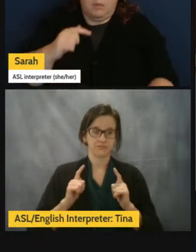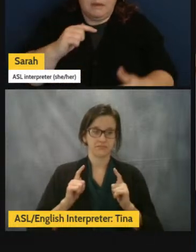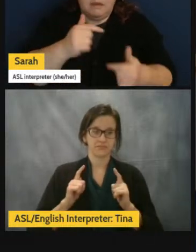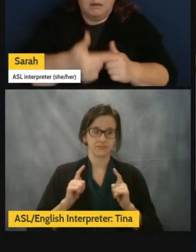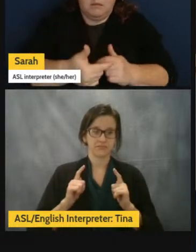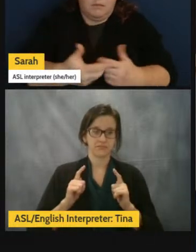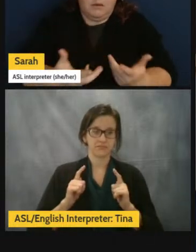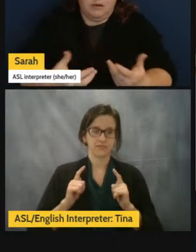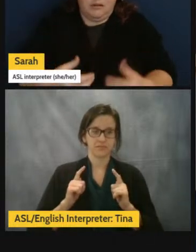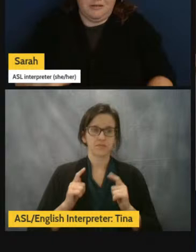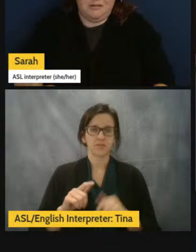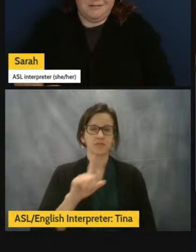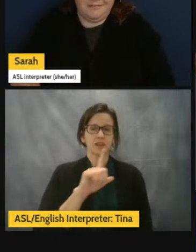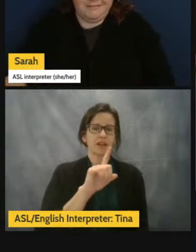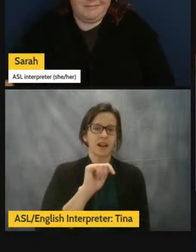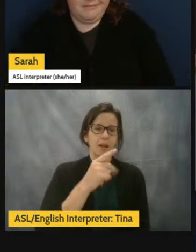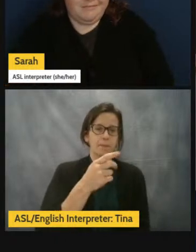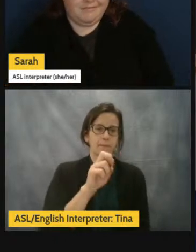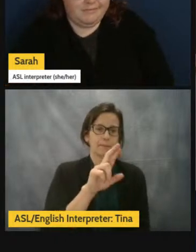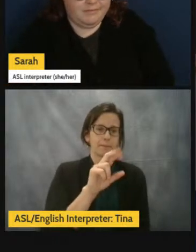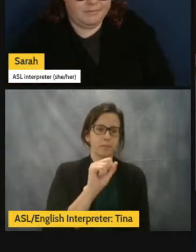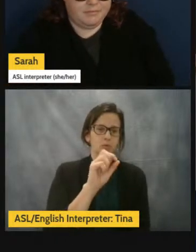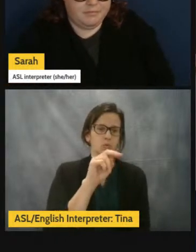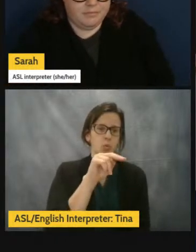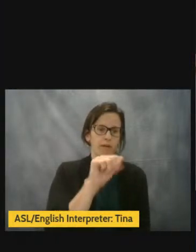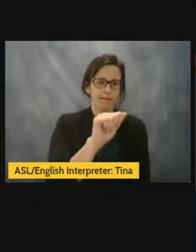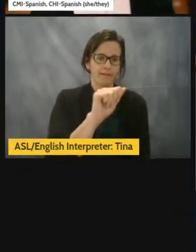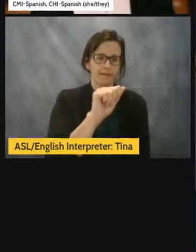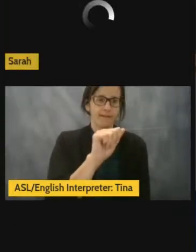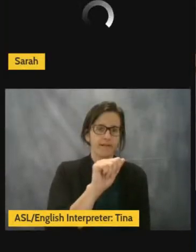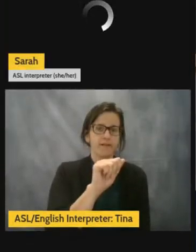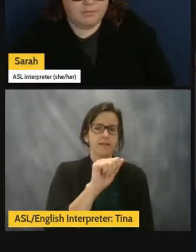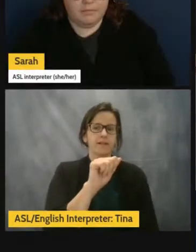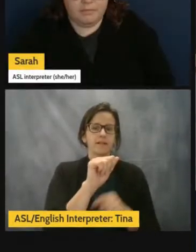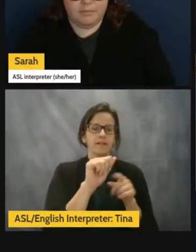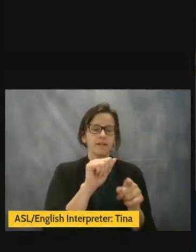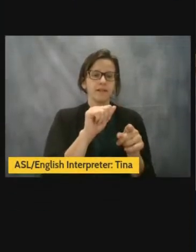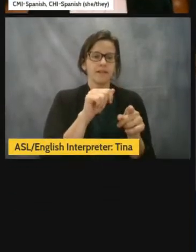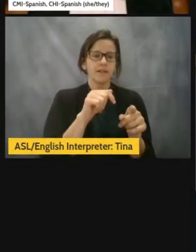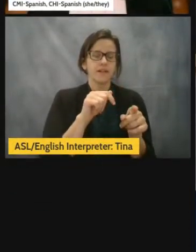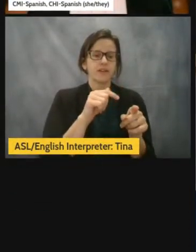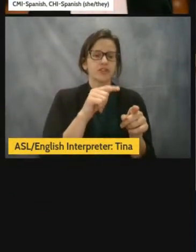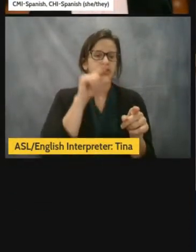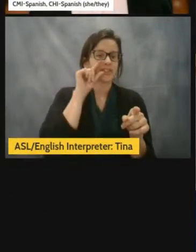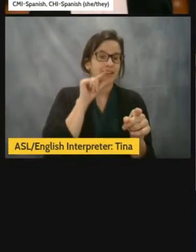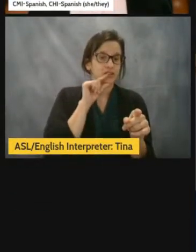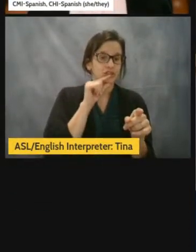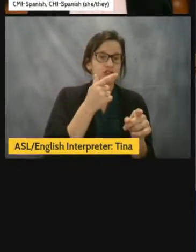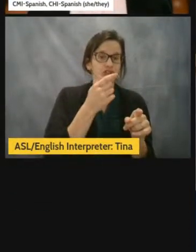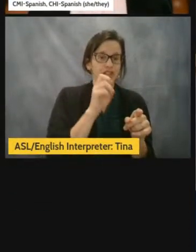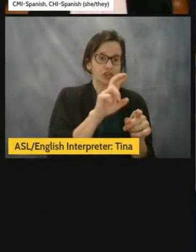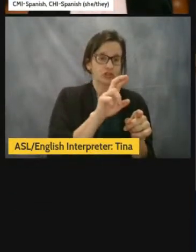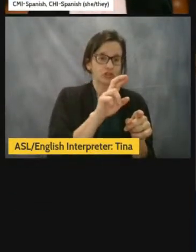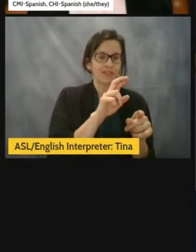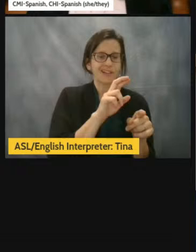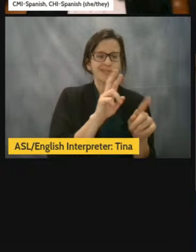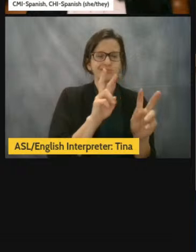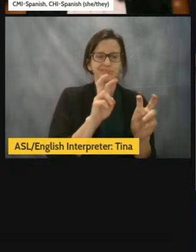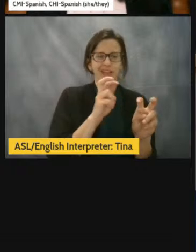even though it's gendered feminine, it's still assumed to be kind of gender neutral,